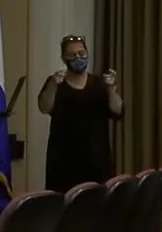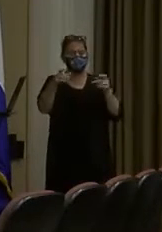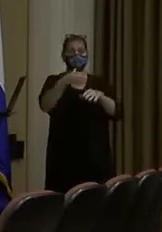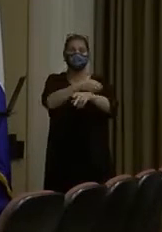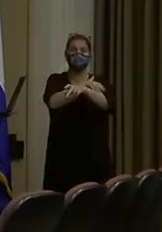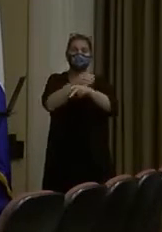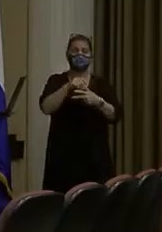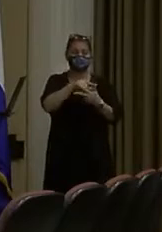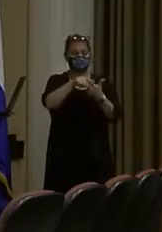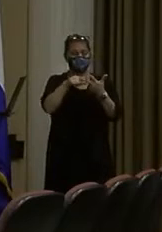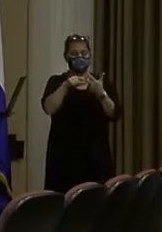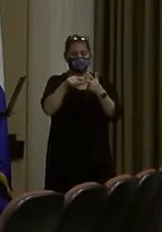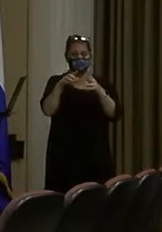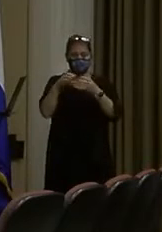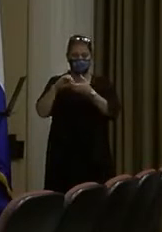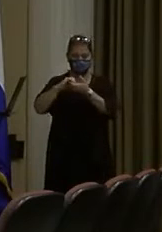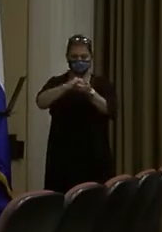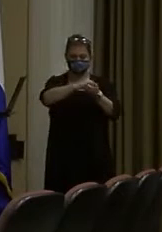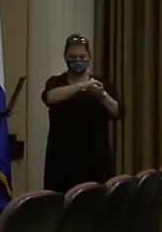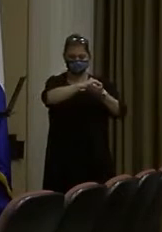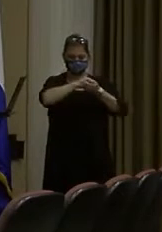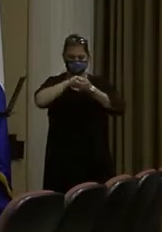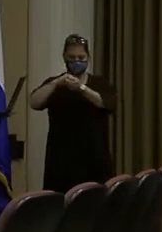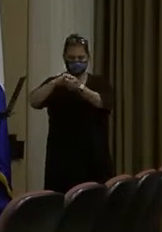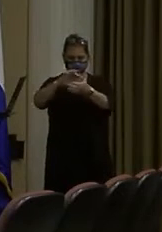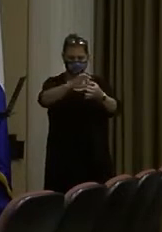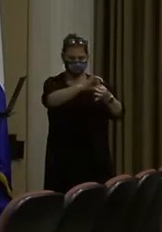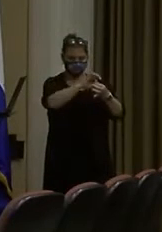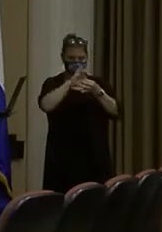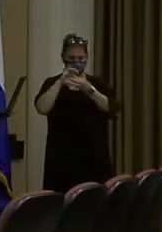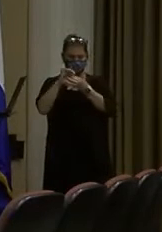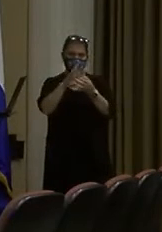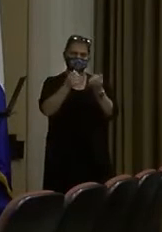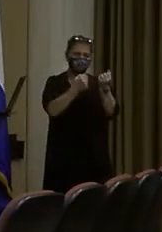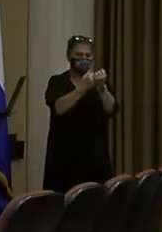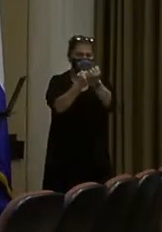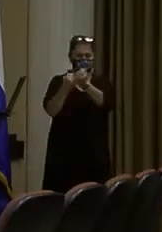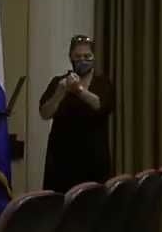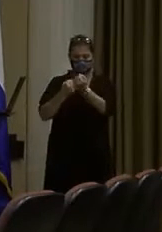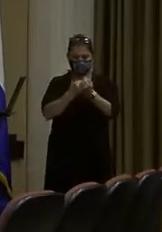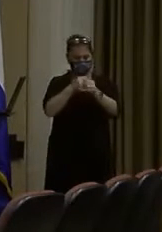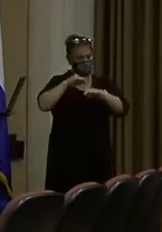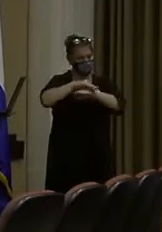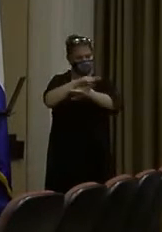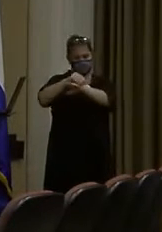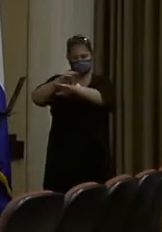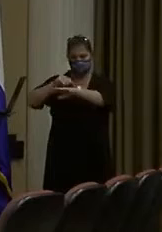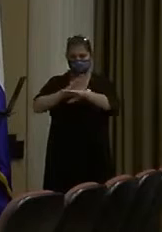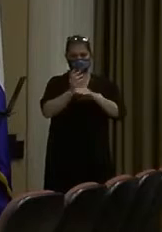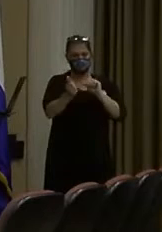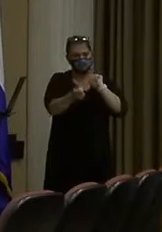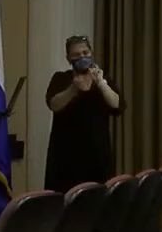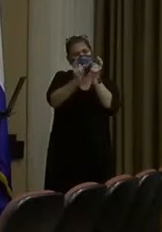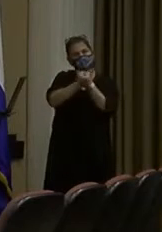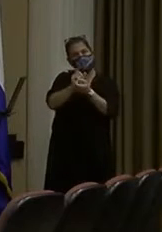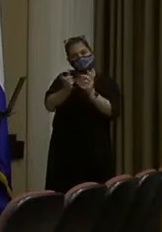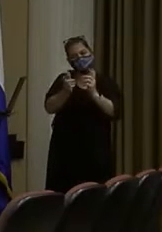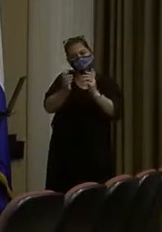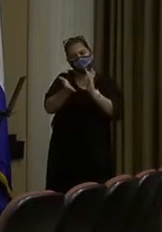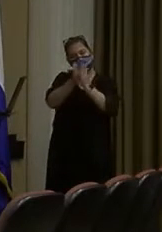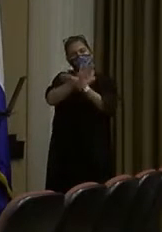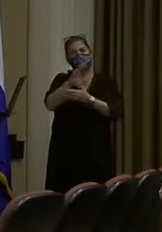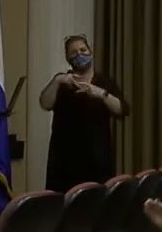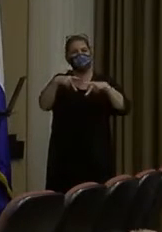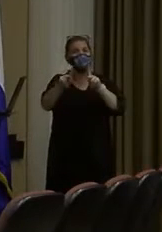operate simultaneously in ways that mutually reinforce or influence one another to shape opportunities that